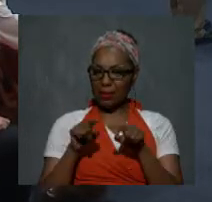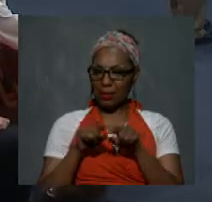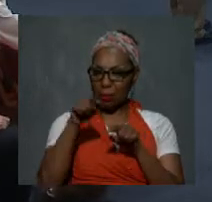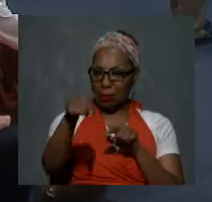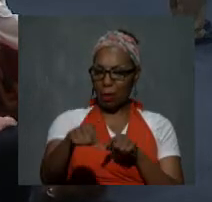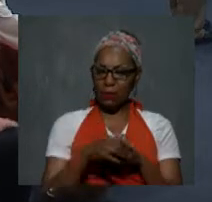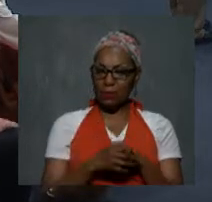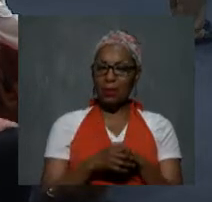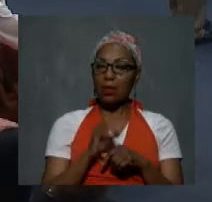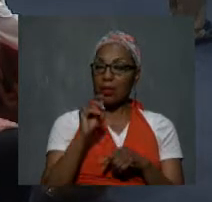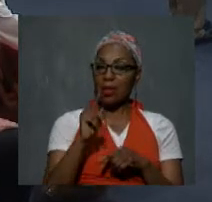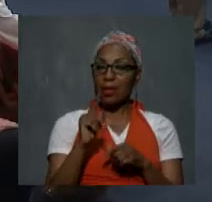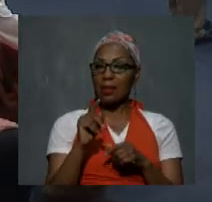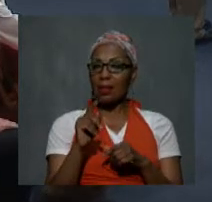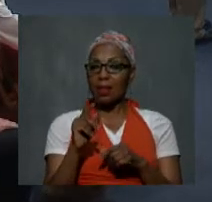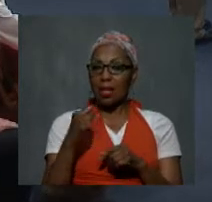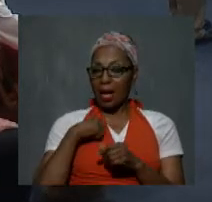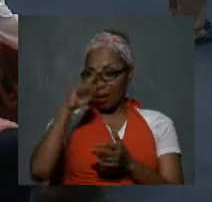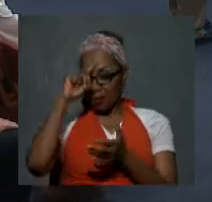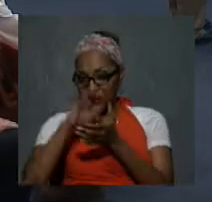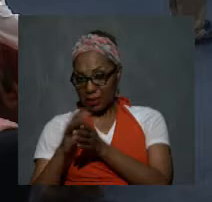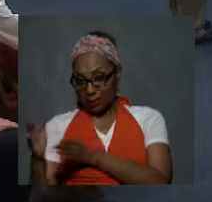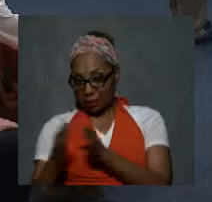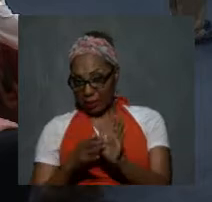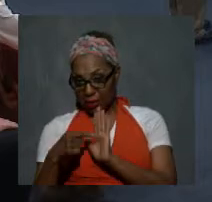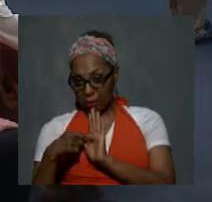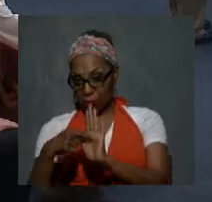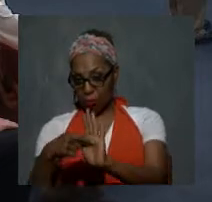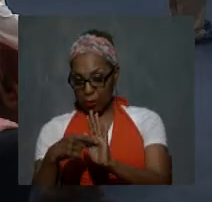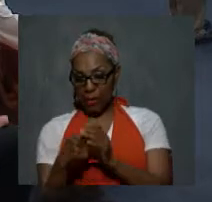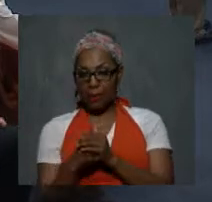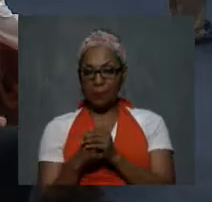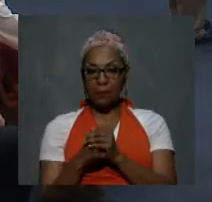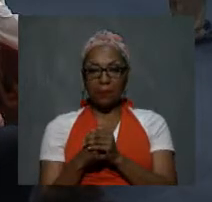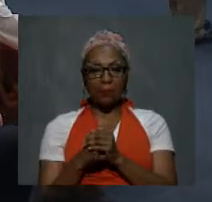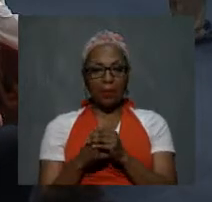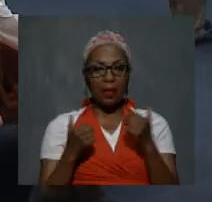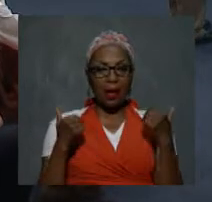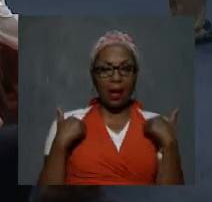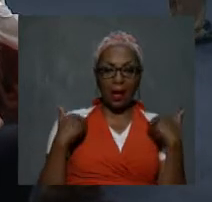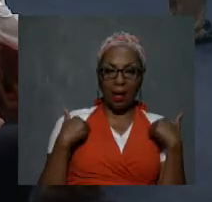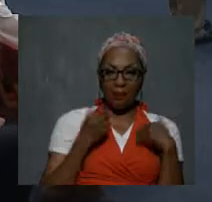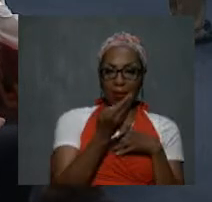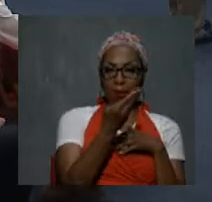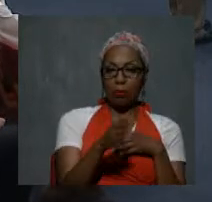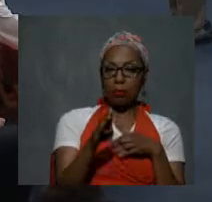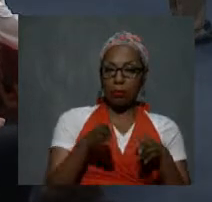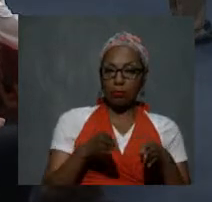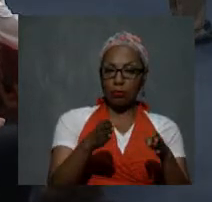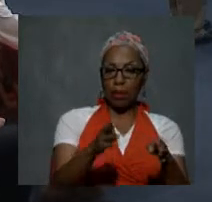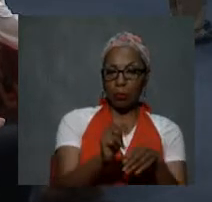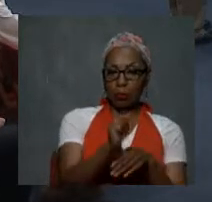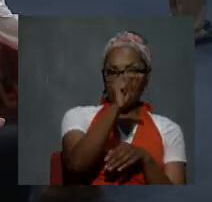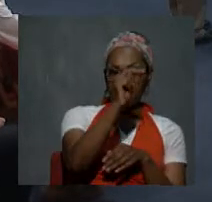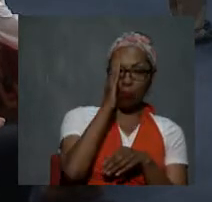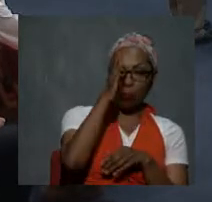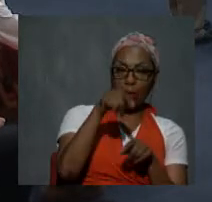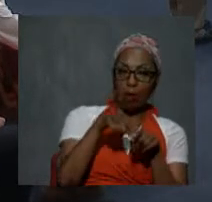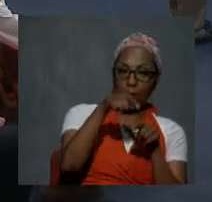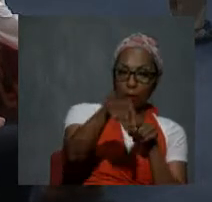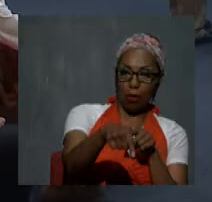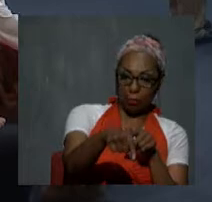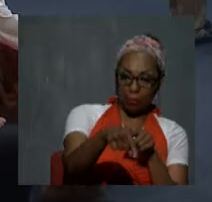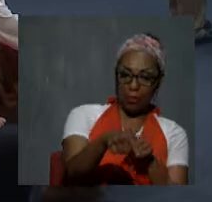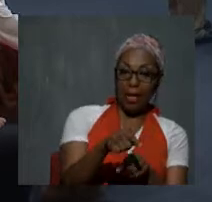I believe that what the plan is showing there is that the blue trail on the north side would cross